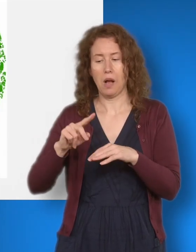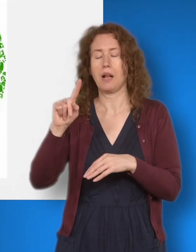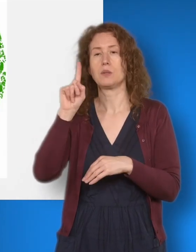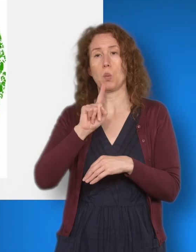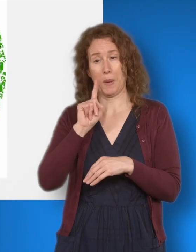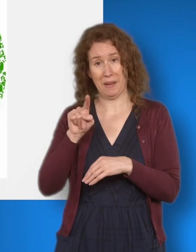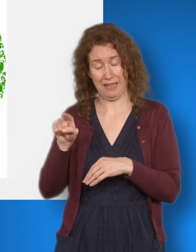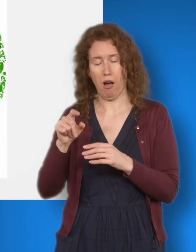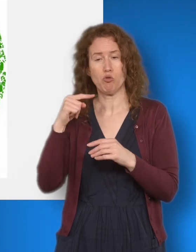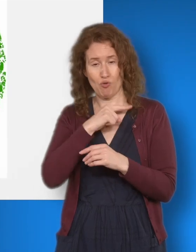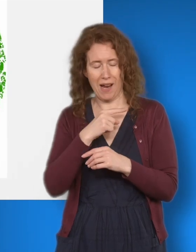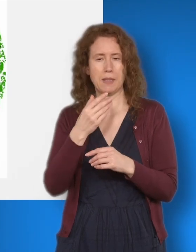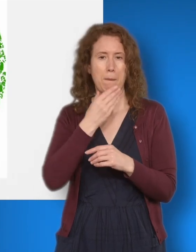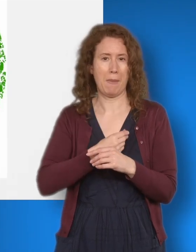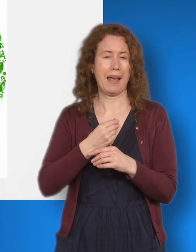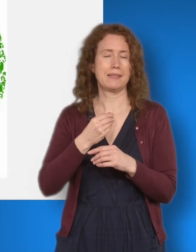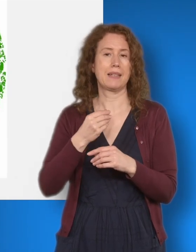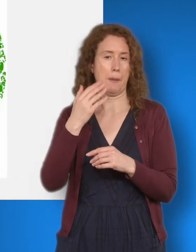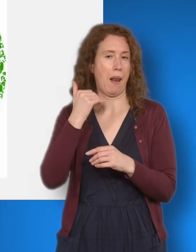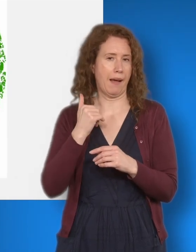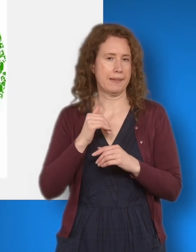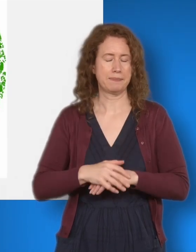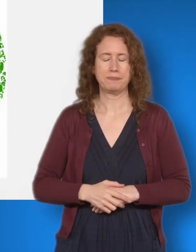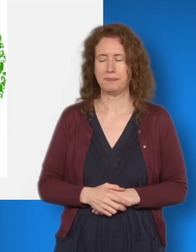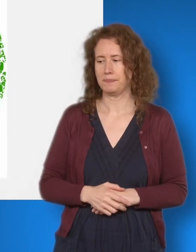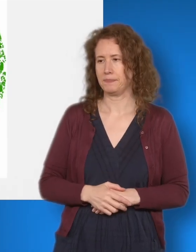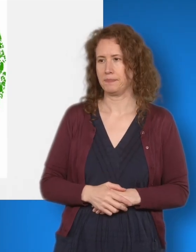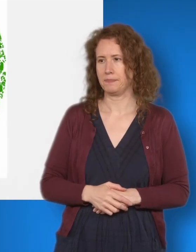women red, and males are in black.